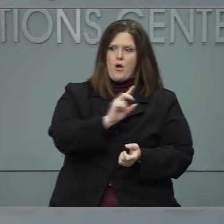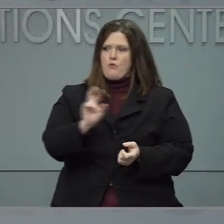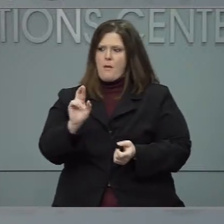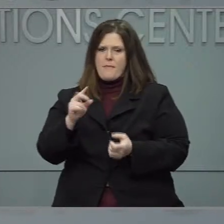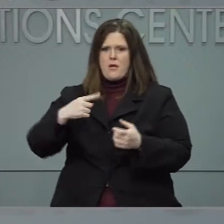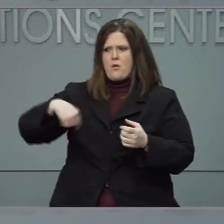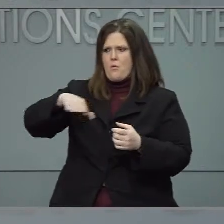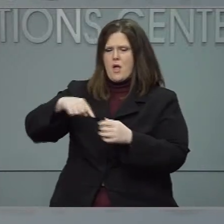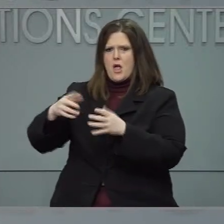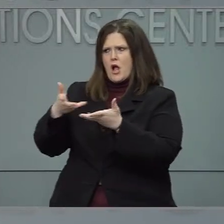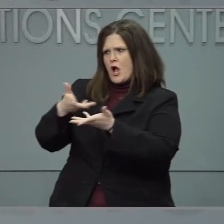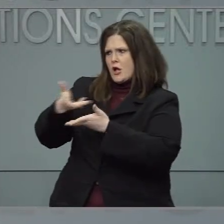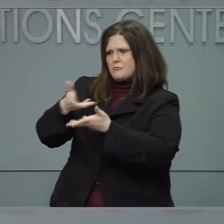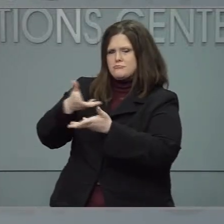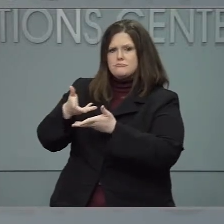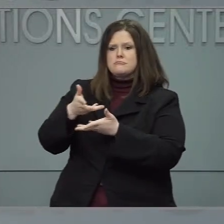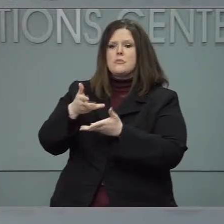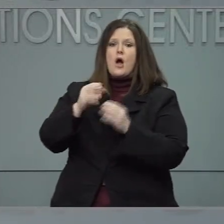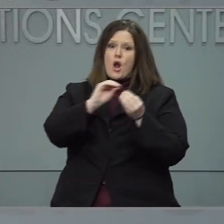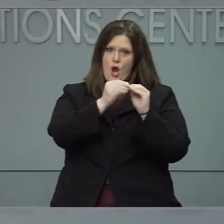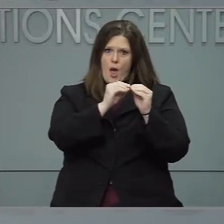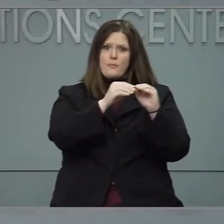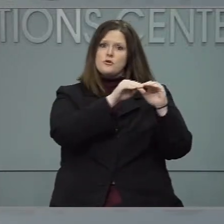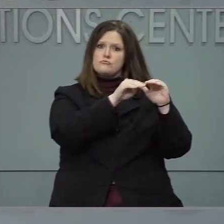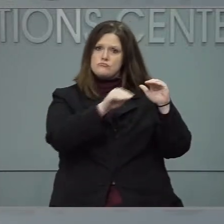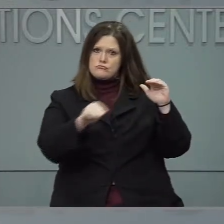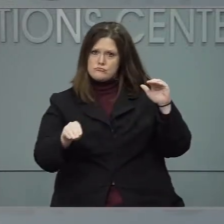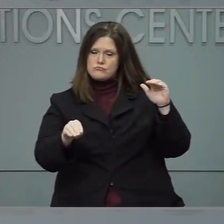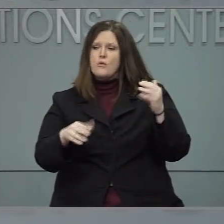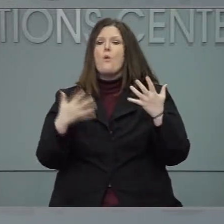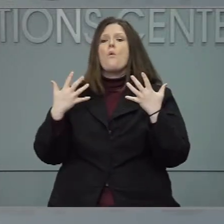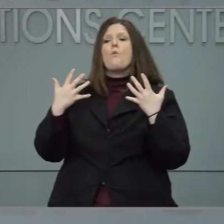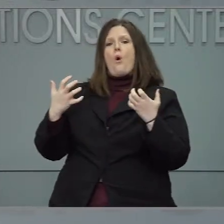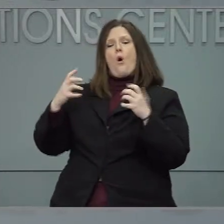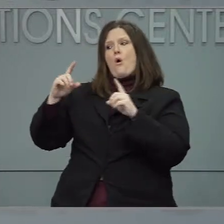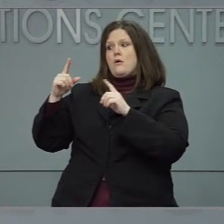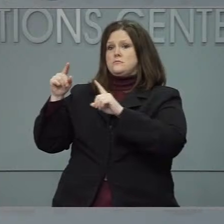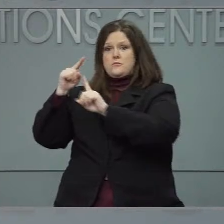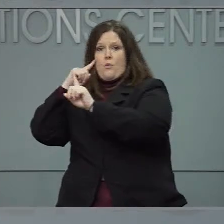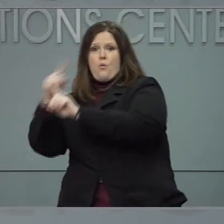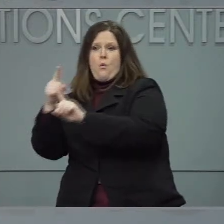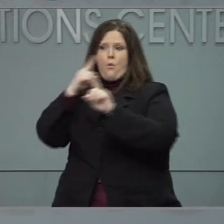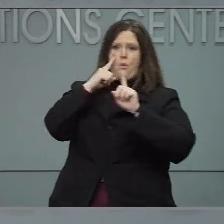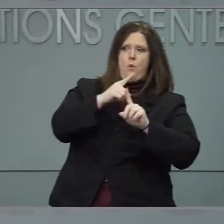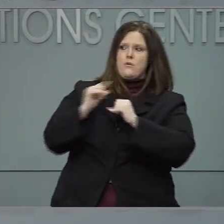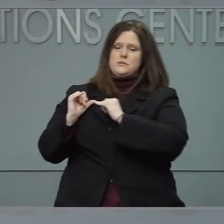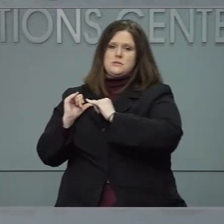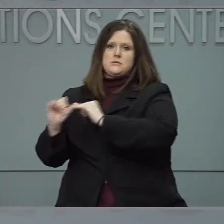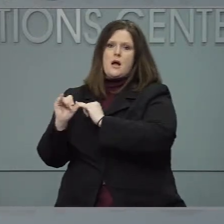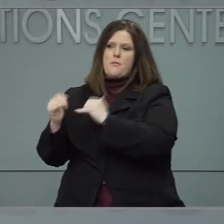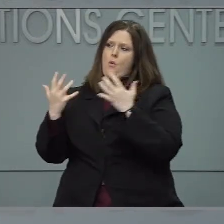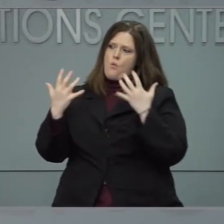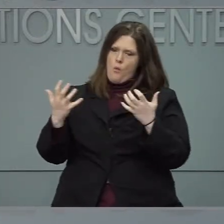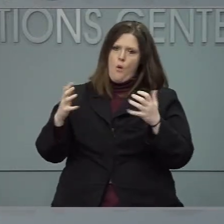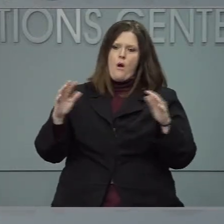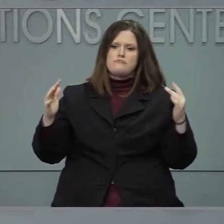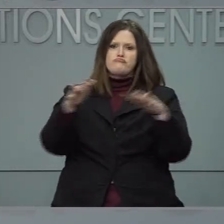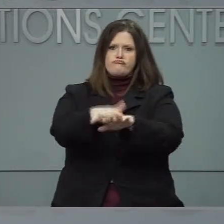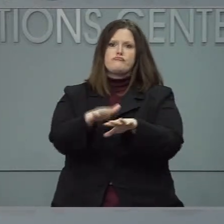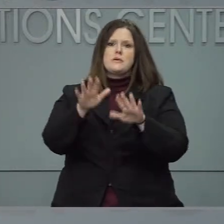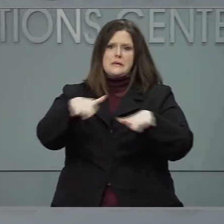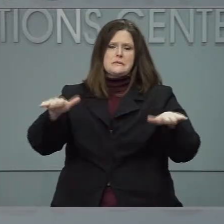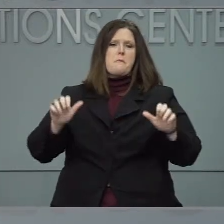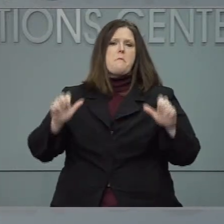are getting better. We want our children back in school safely, and we hope that we can have a